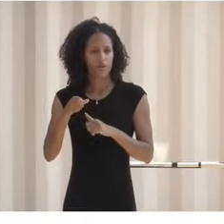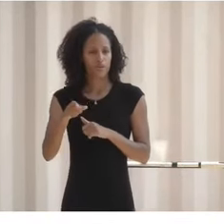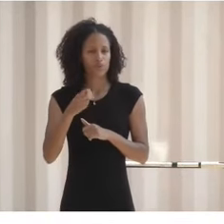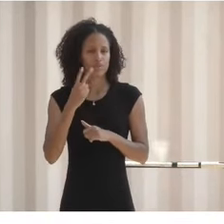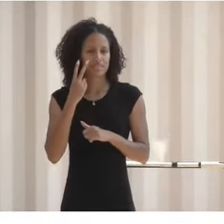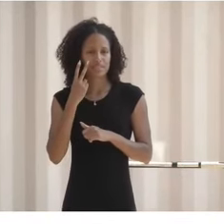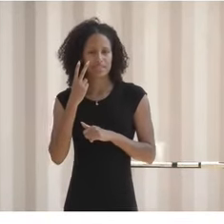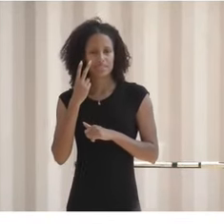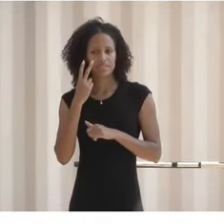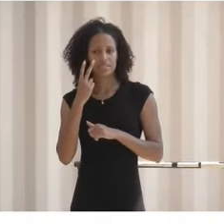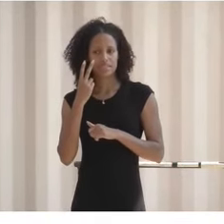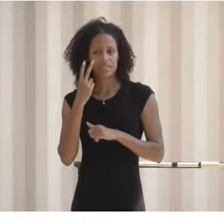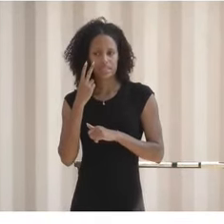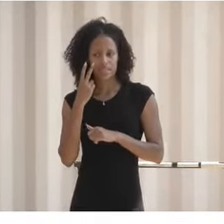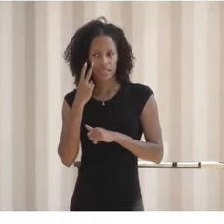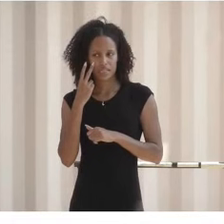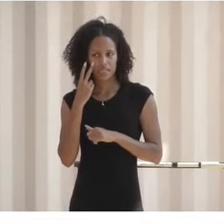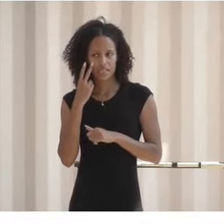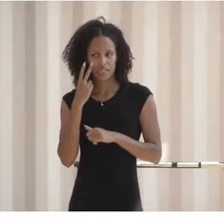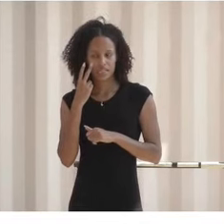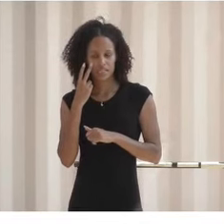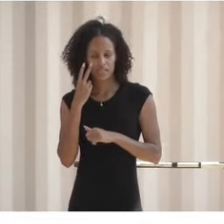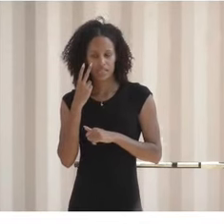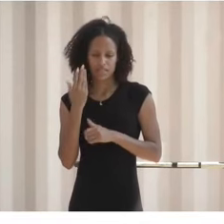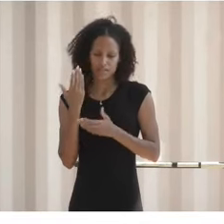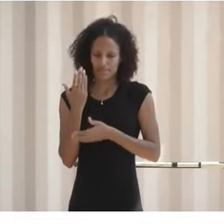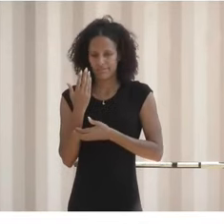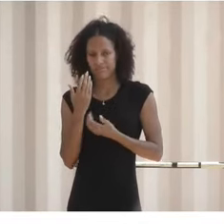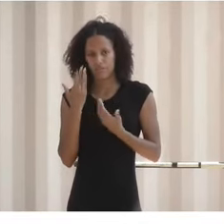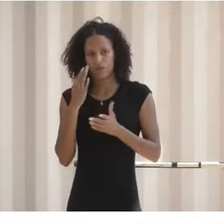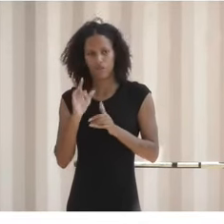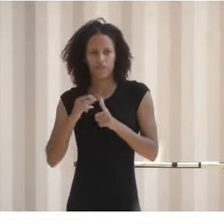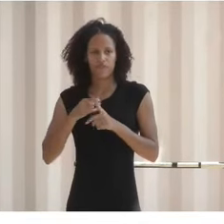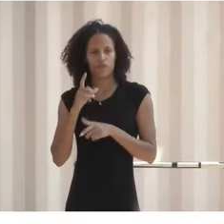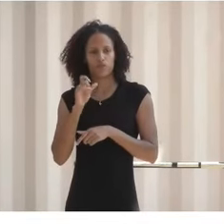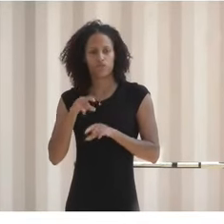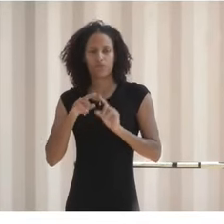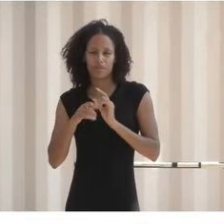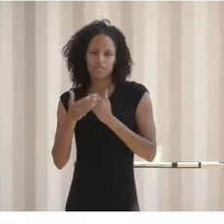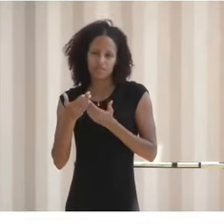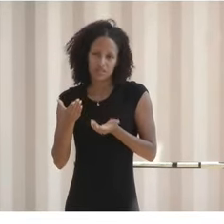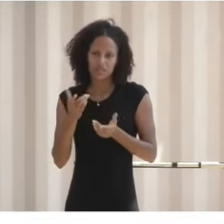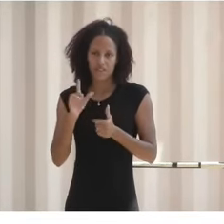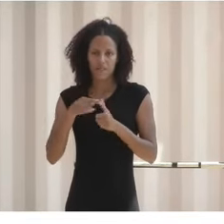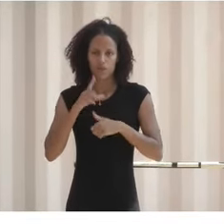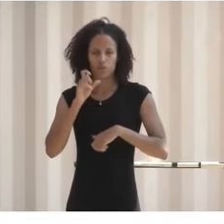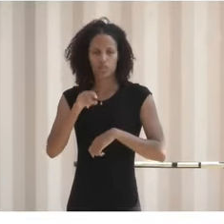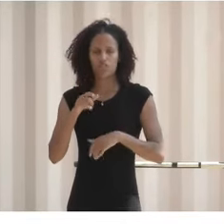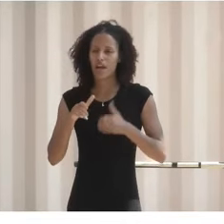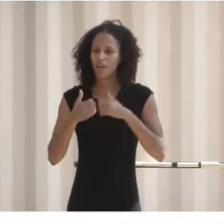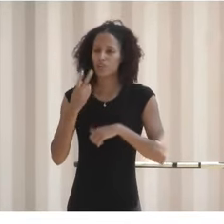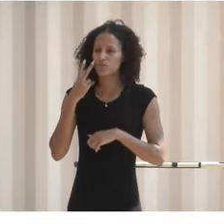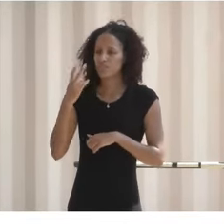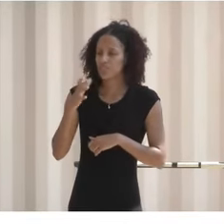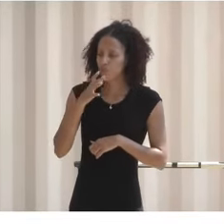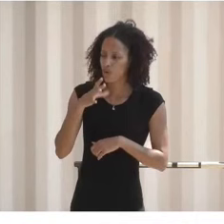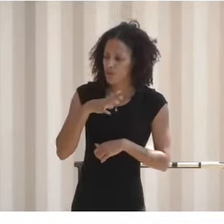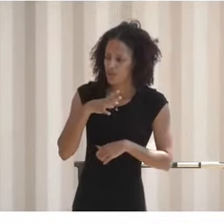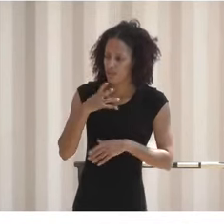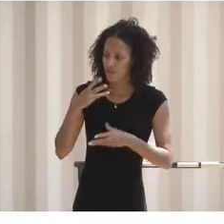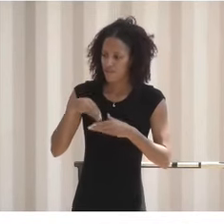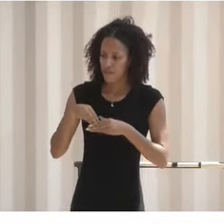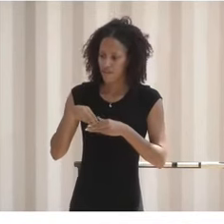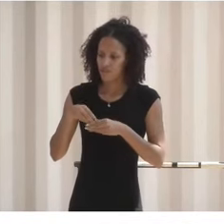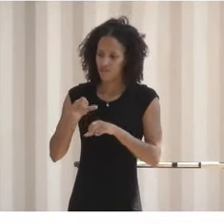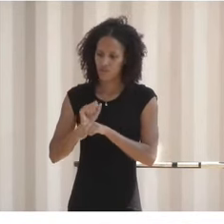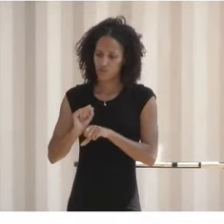see, and I don't want it to necessarily be a leading question, but it kind of is, but how do you see women as stewards as we